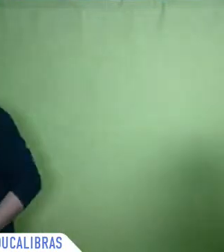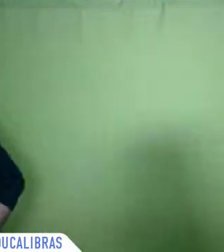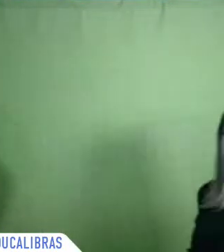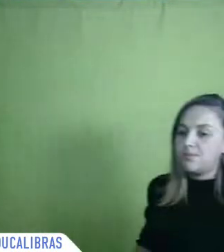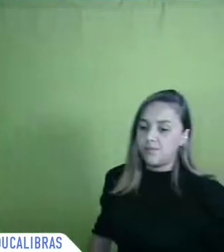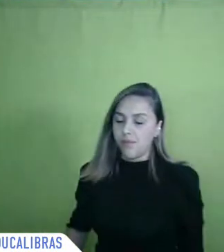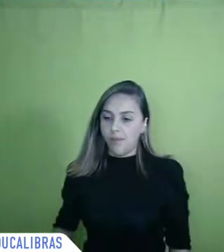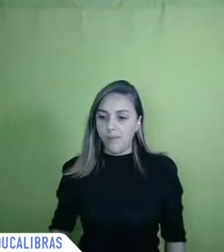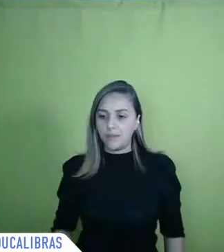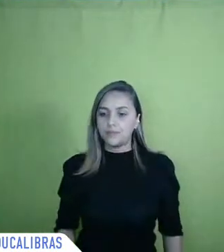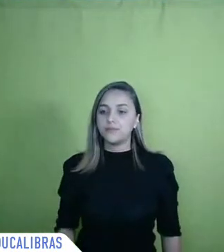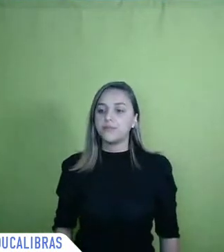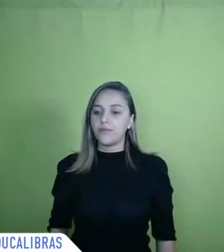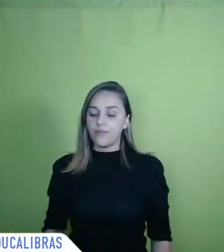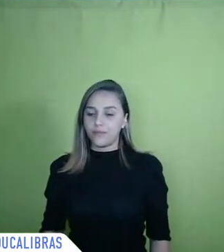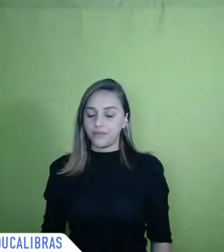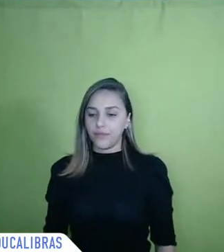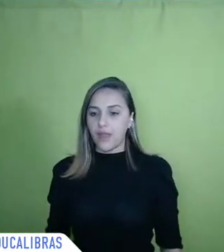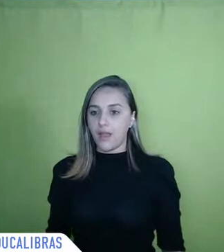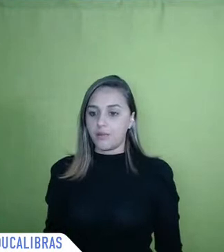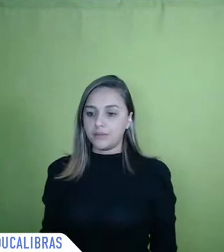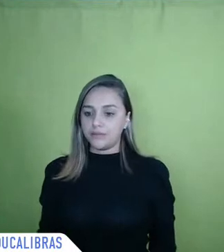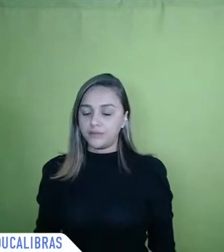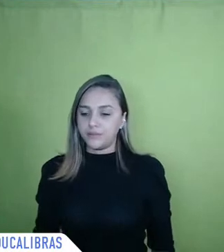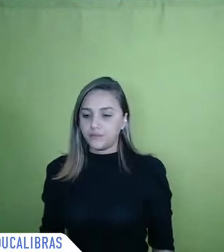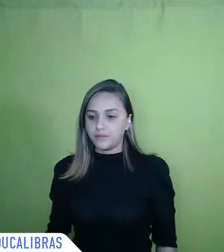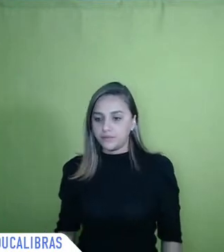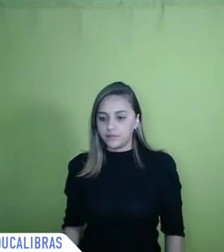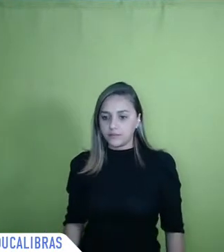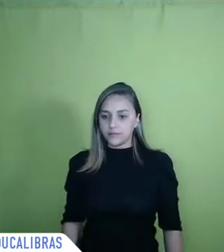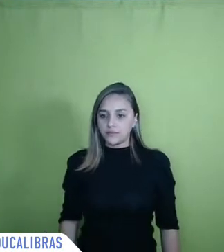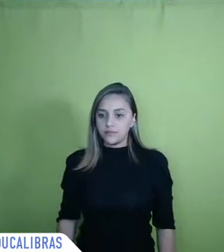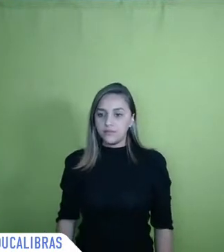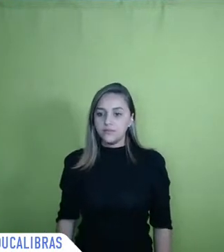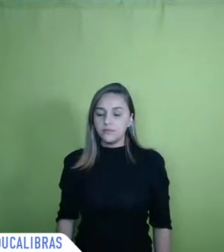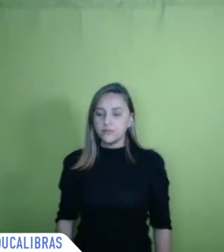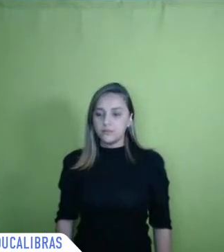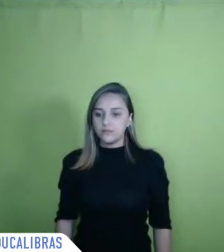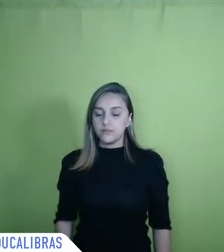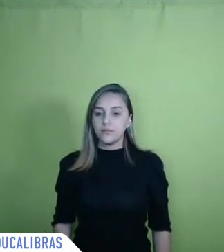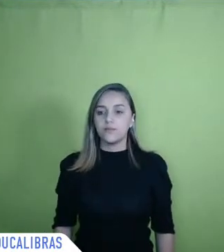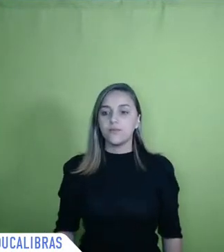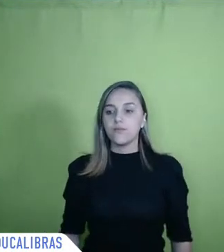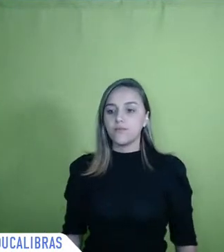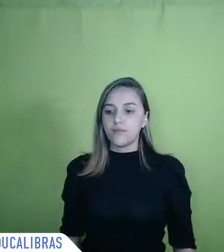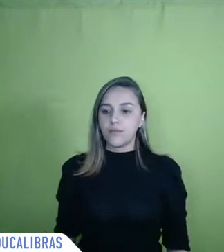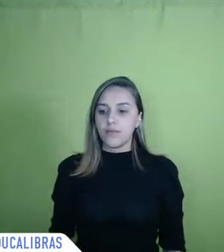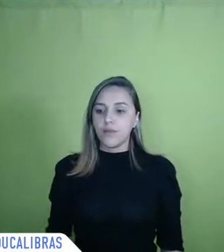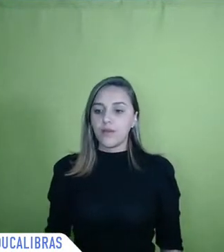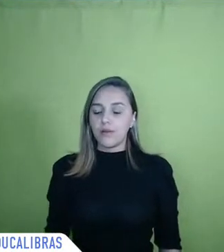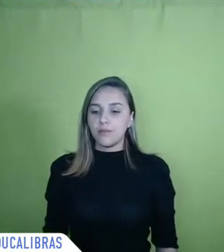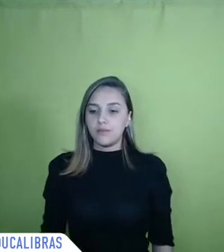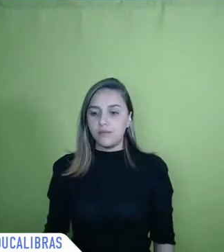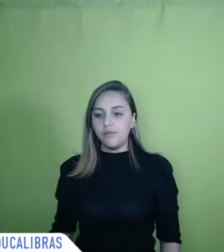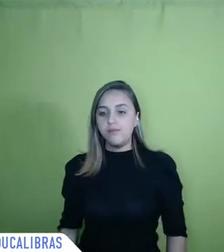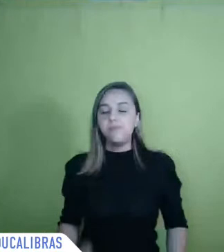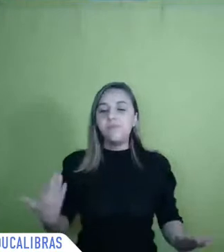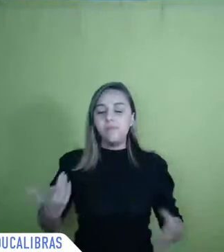made on a day-to-day basis. What you can change that is when you create mechanism that a